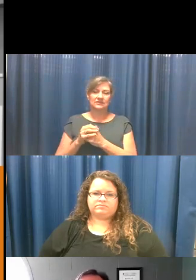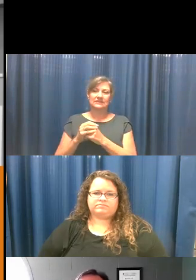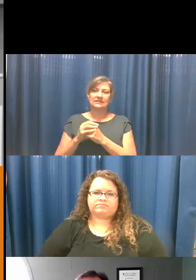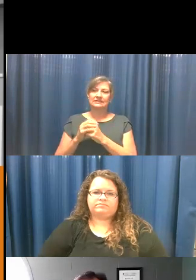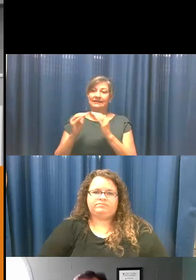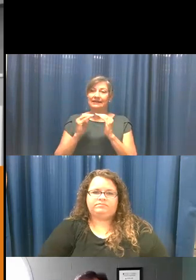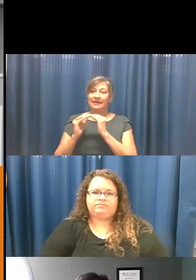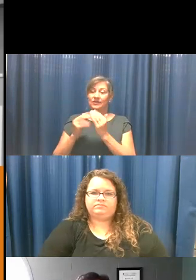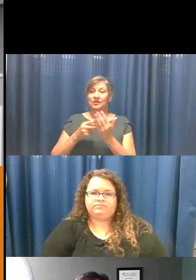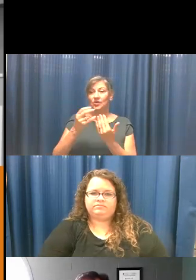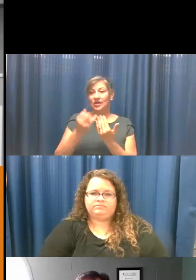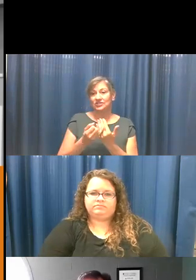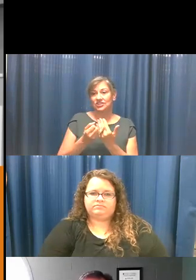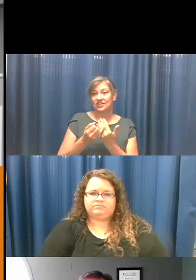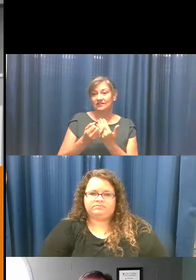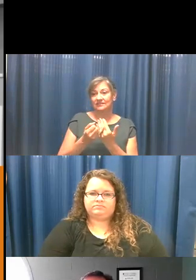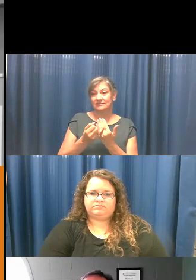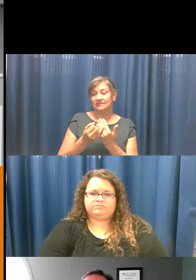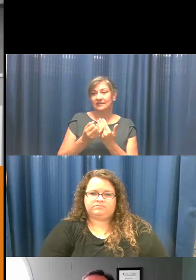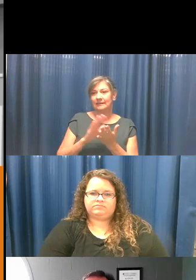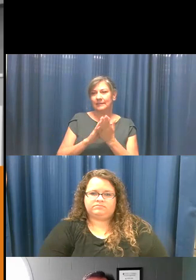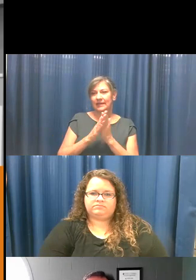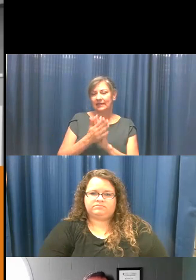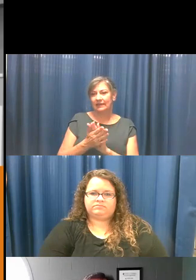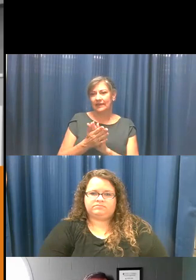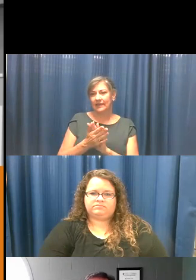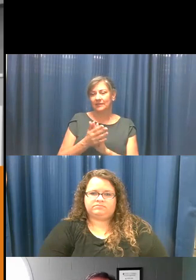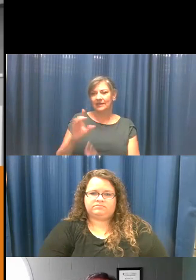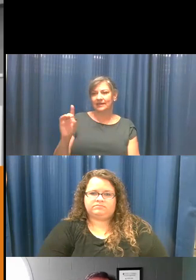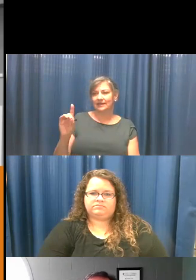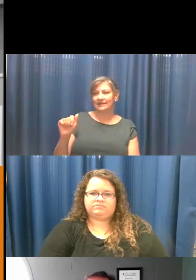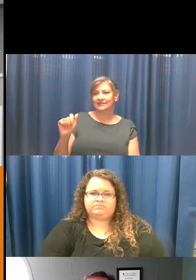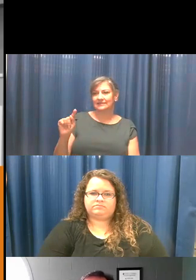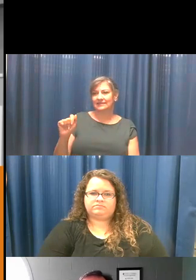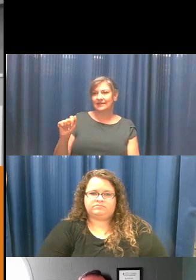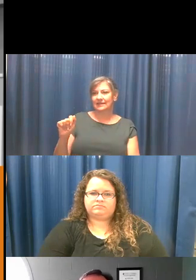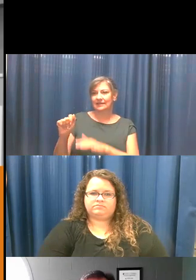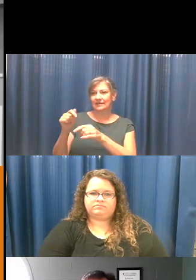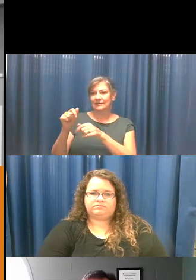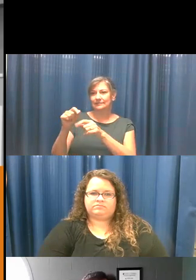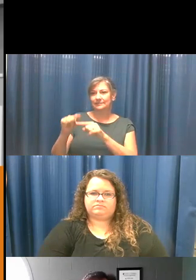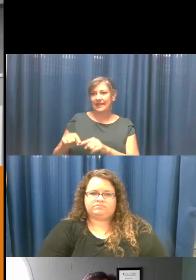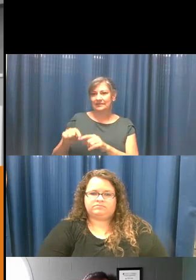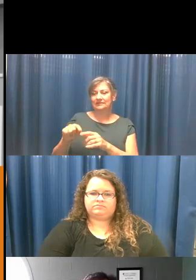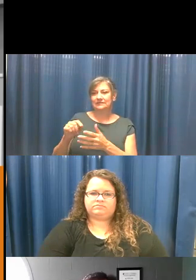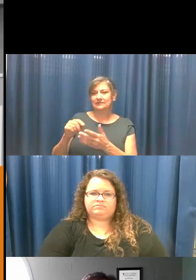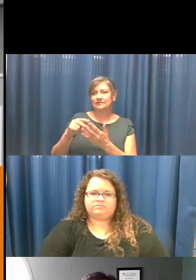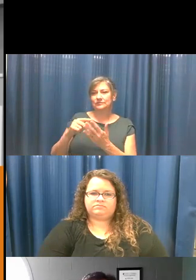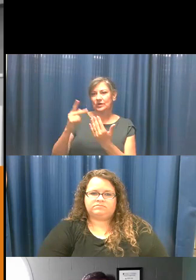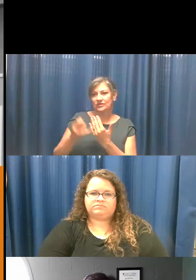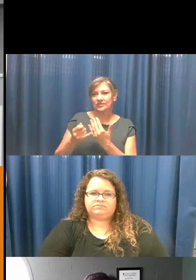Project in their hands became a data-based process of